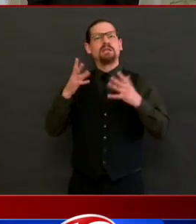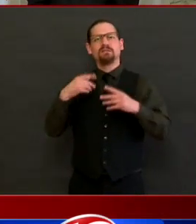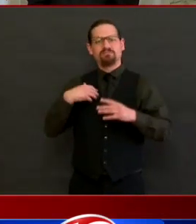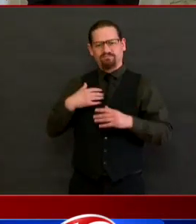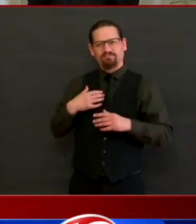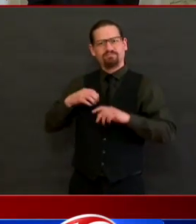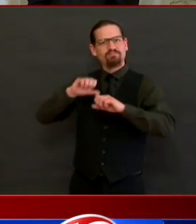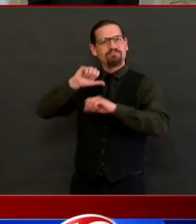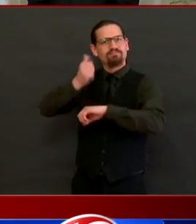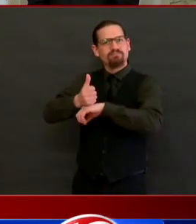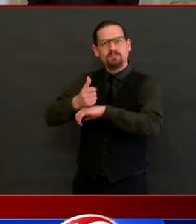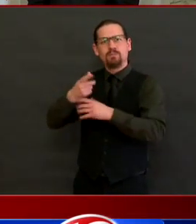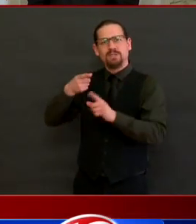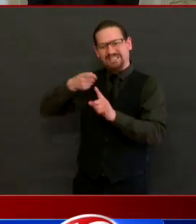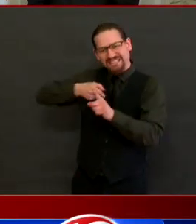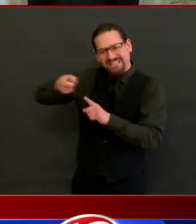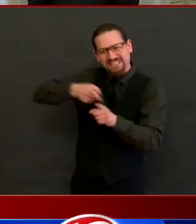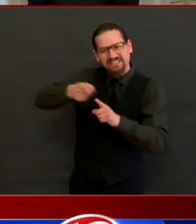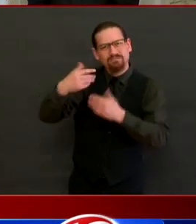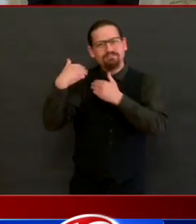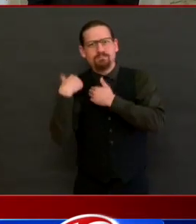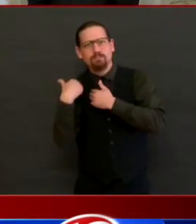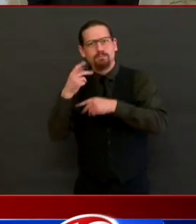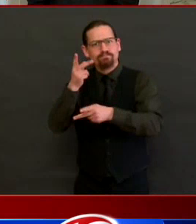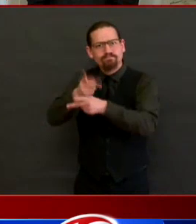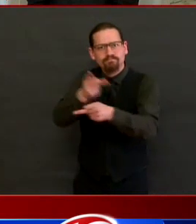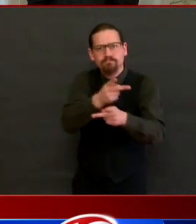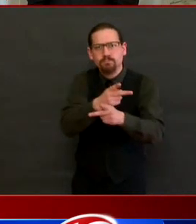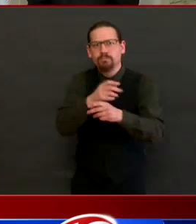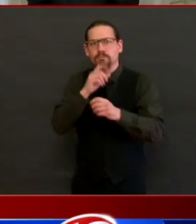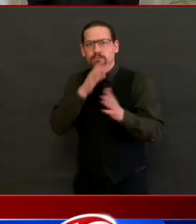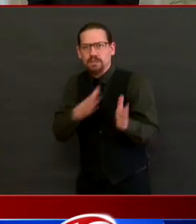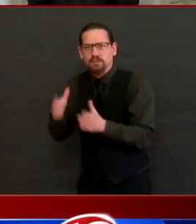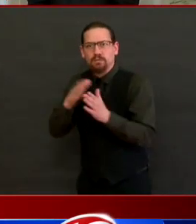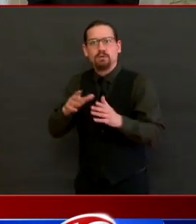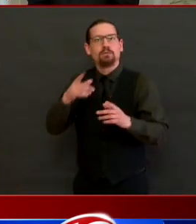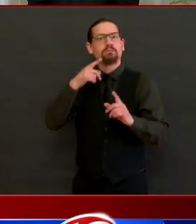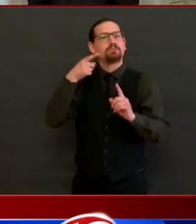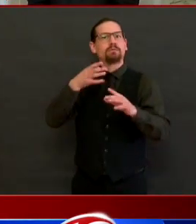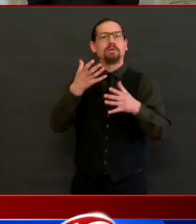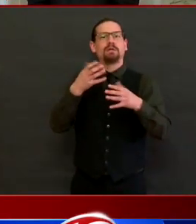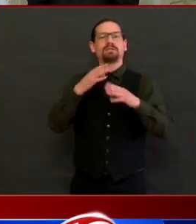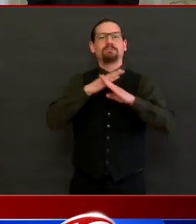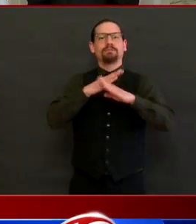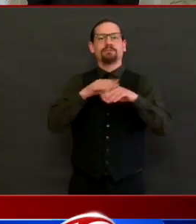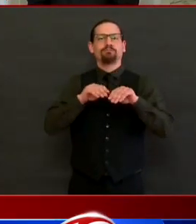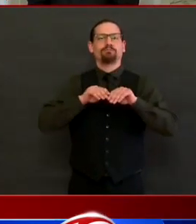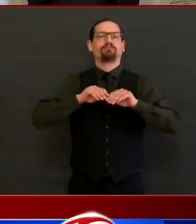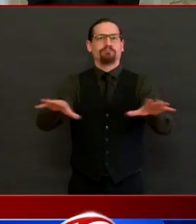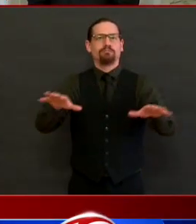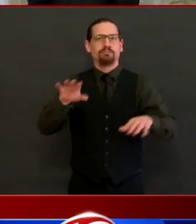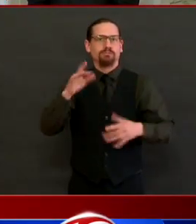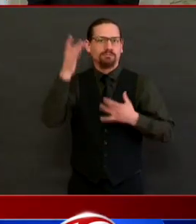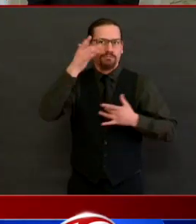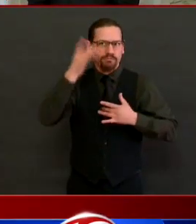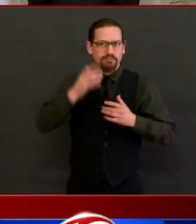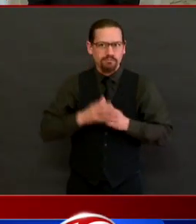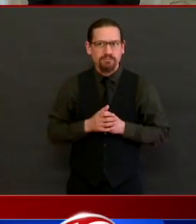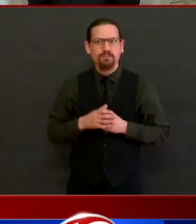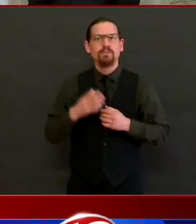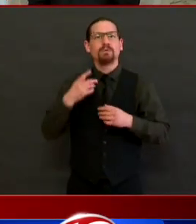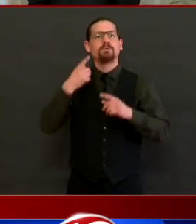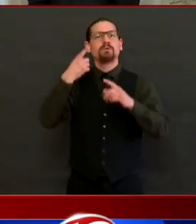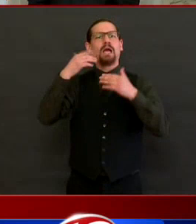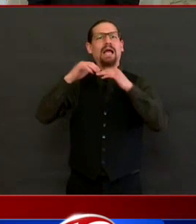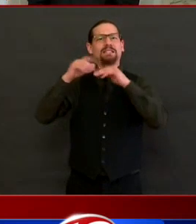settings. We have core infection control measures that we are very aggressive with. We have testing strategies,